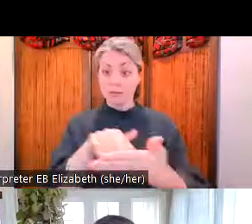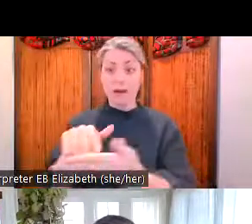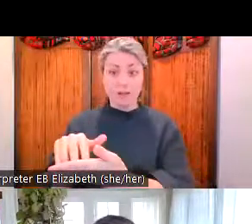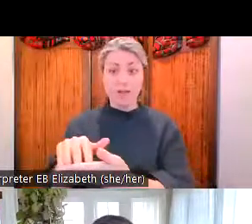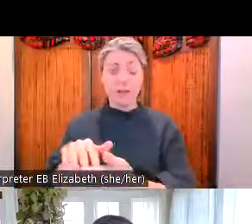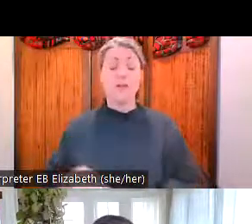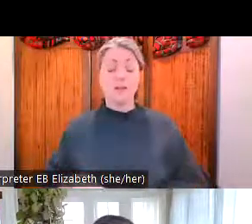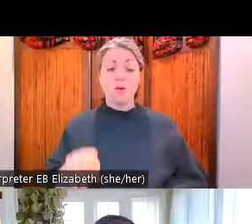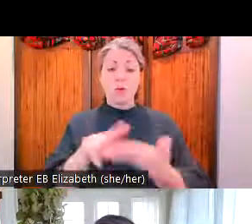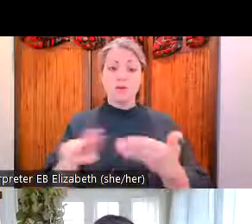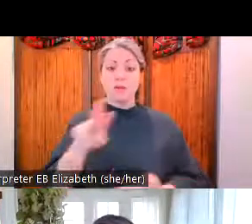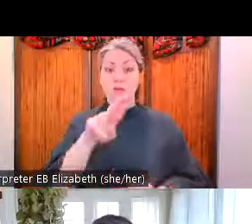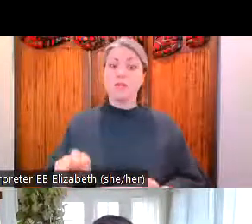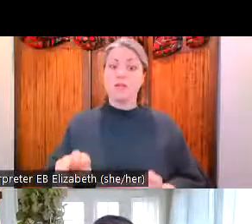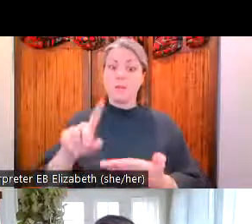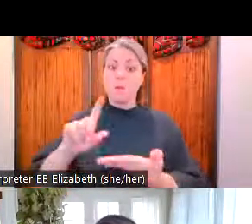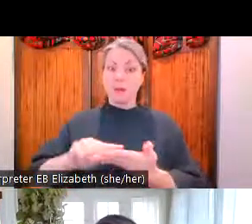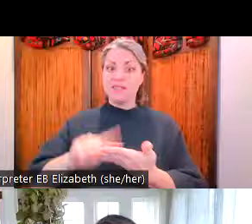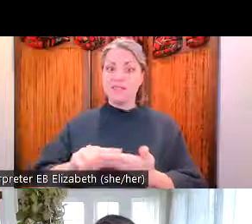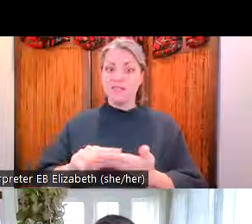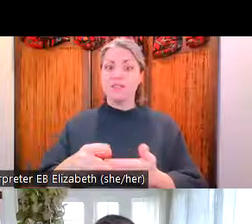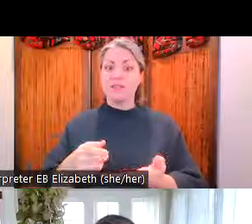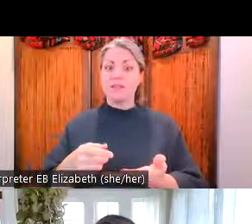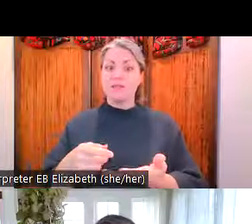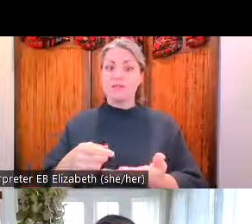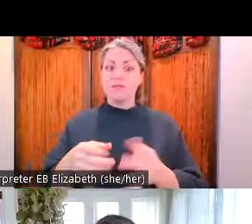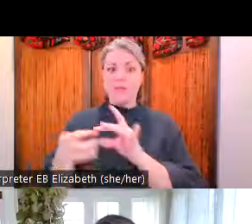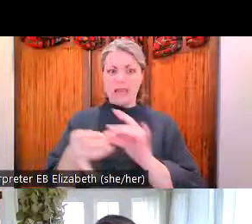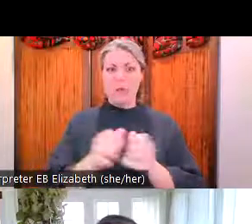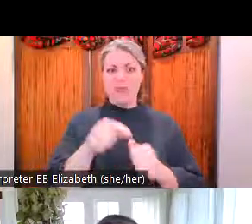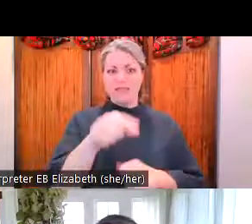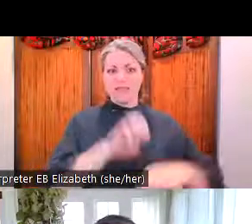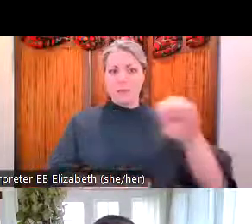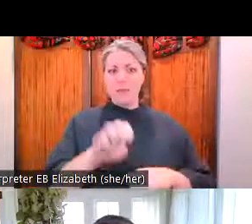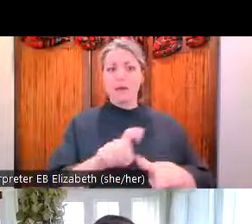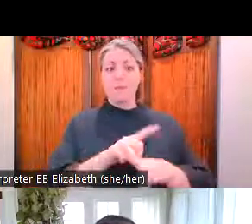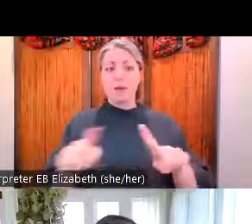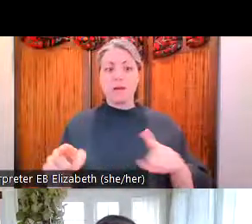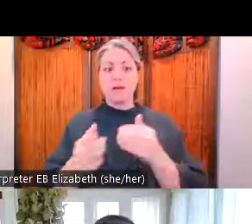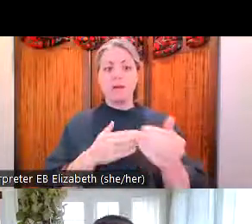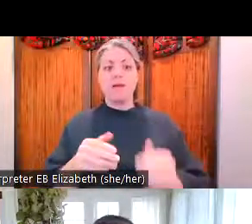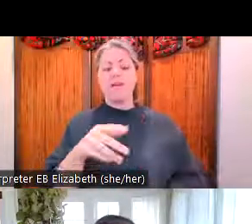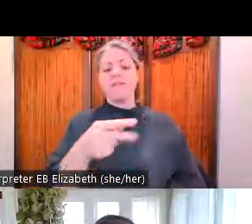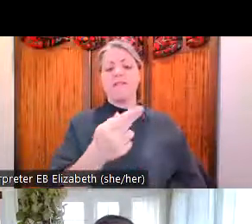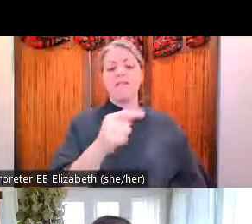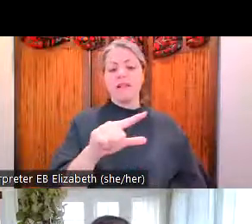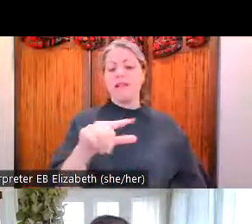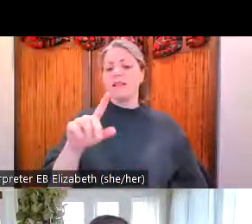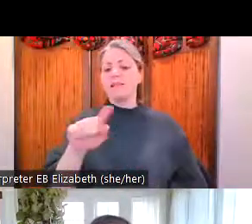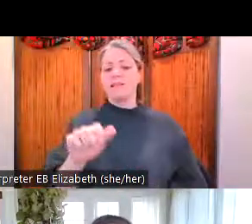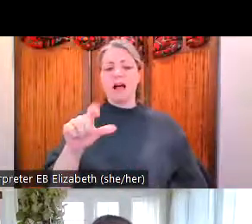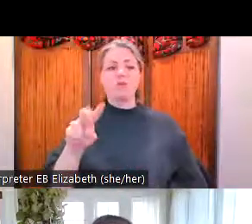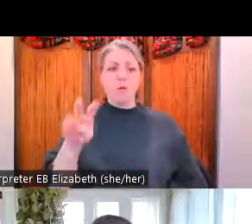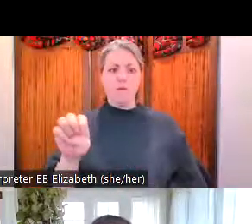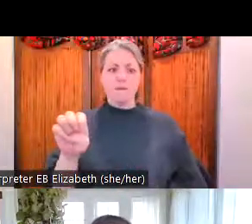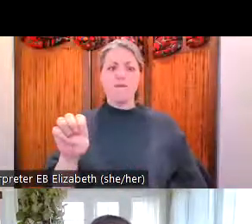the University of Rochester not that long ago. However, a guy by the name of Phil Zalazzo and his colleagues at the University of Minnesota are quite well